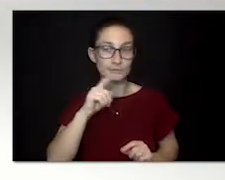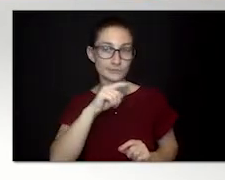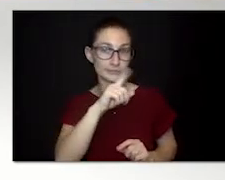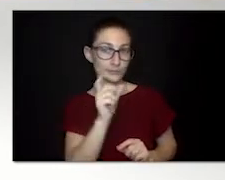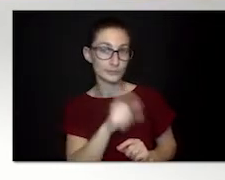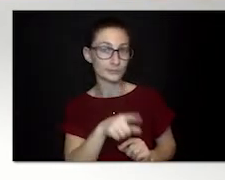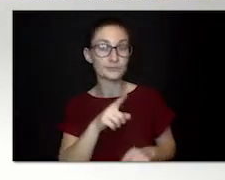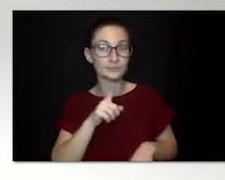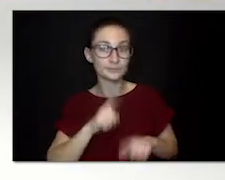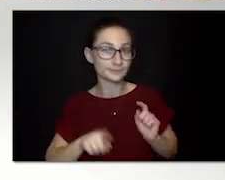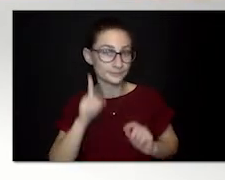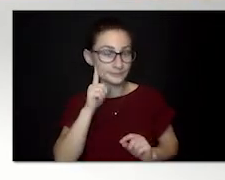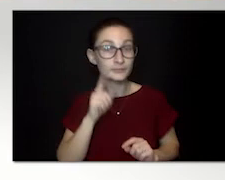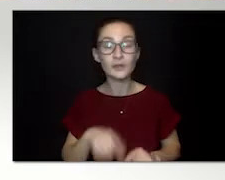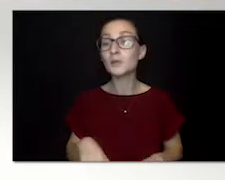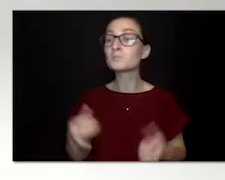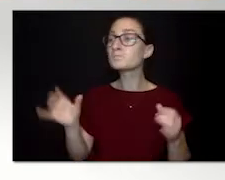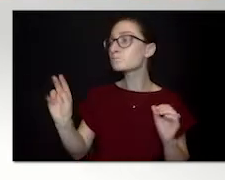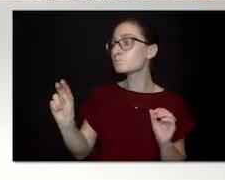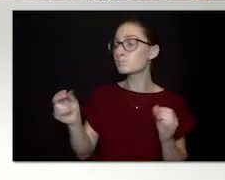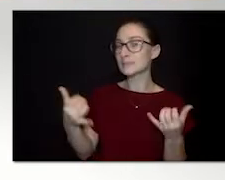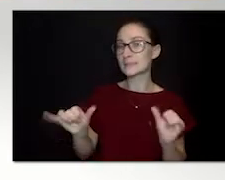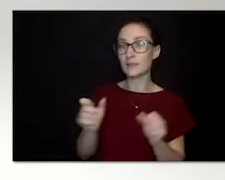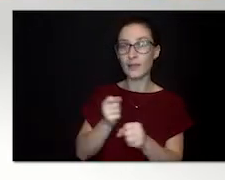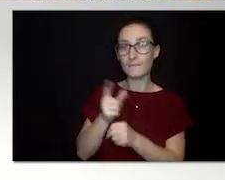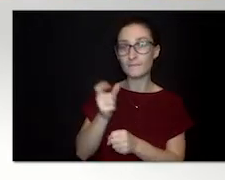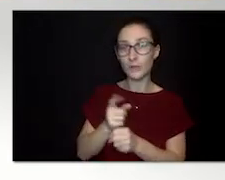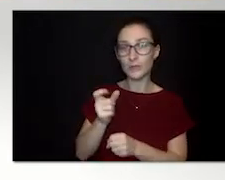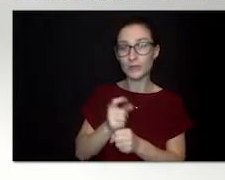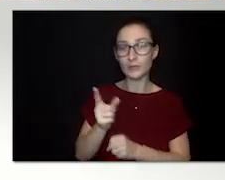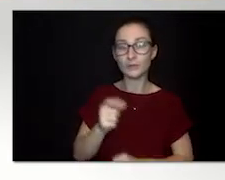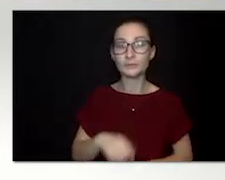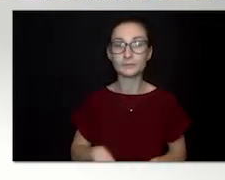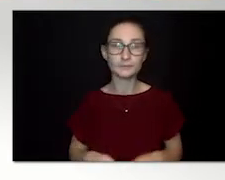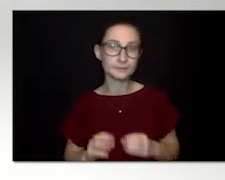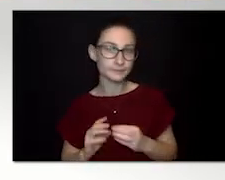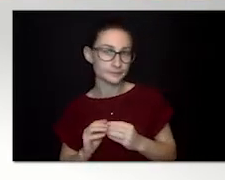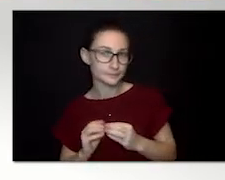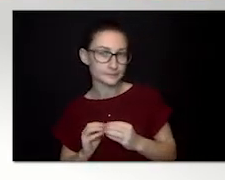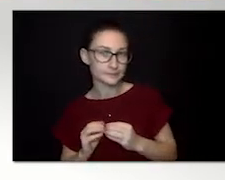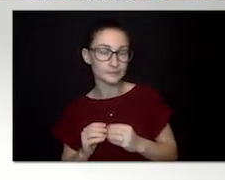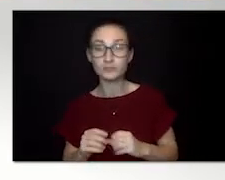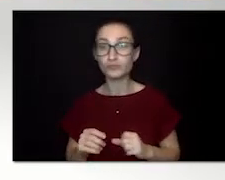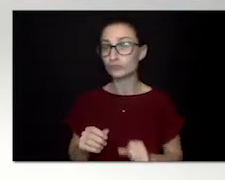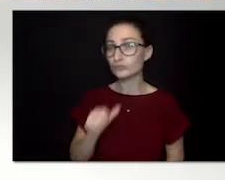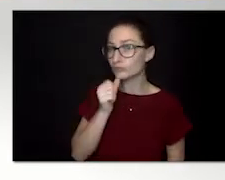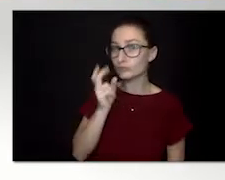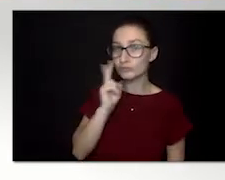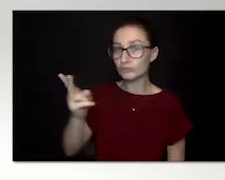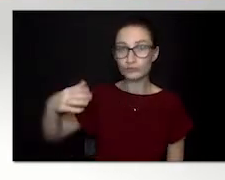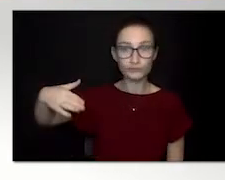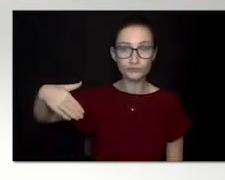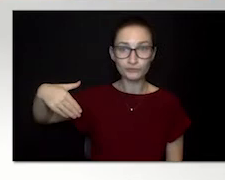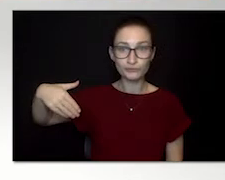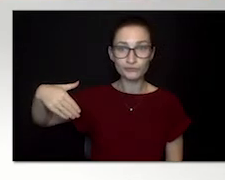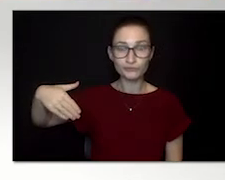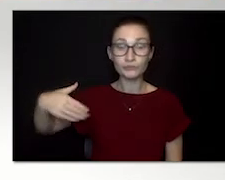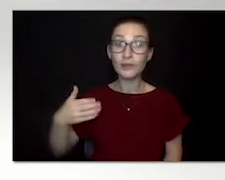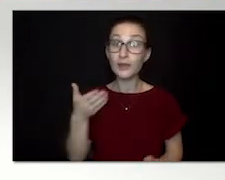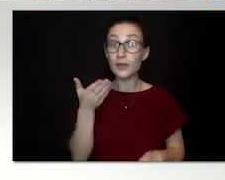that true? No, it's still every year. My Yep. guardian attorney told me that. I haven't seen that